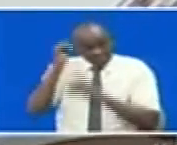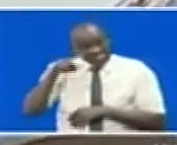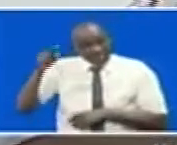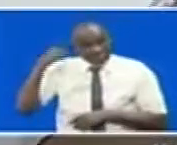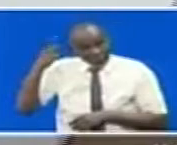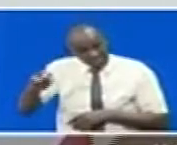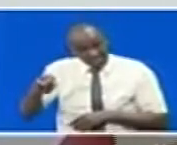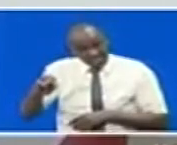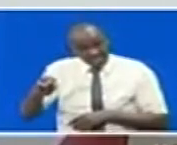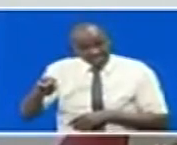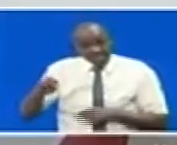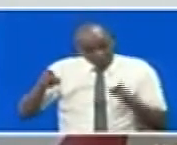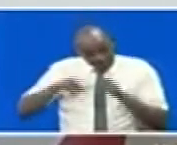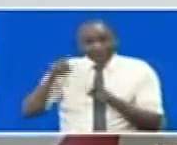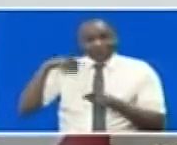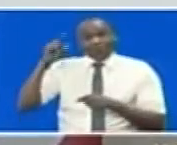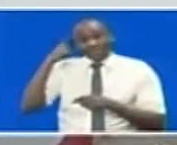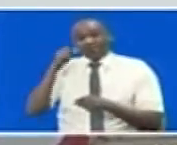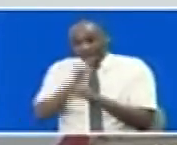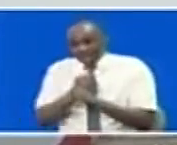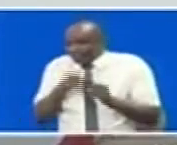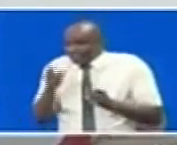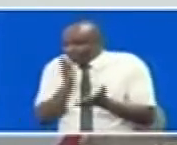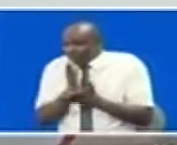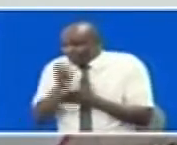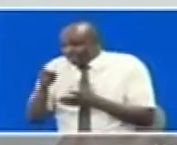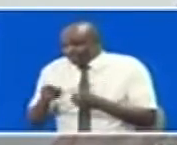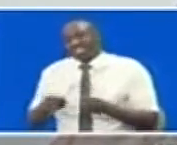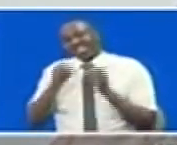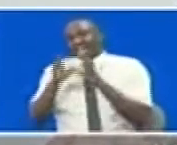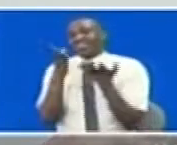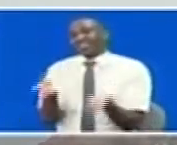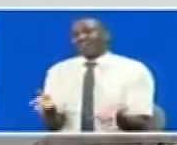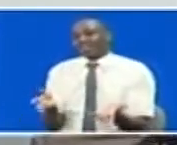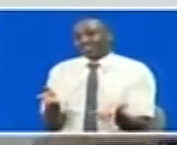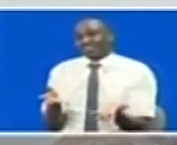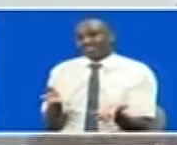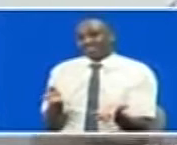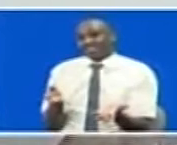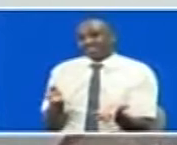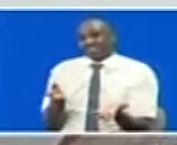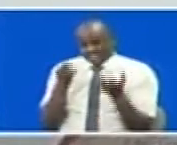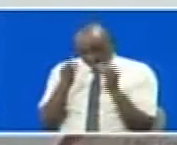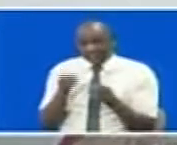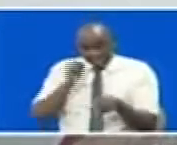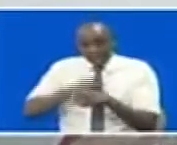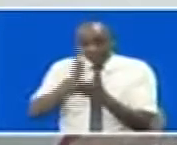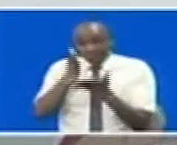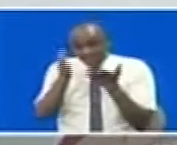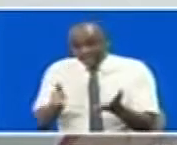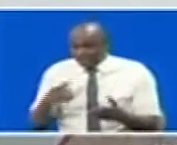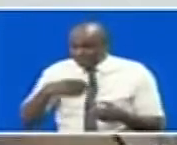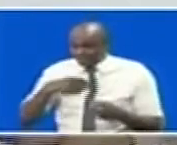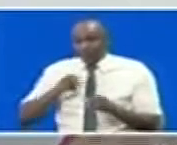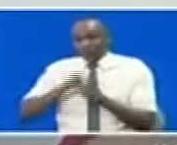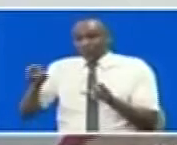mind. So you look like you're doing something, mm-hmm. but in actual fact, you're doing a lot of nothing. Okay. Because if the rubber meets the road, they'll all get off